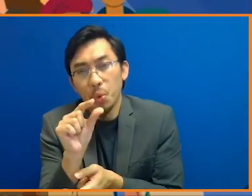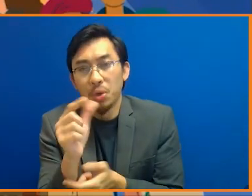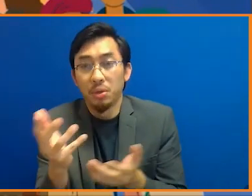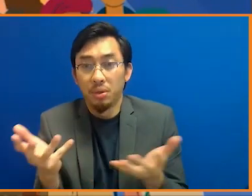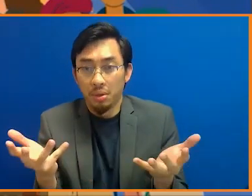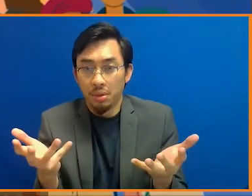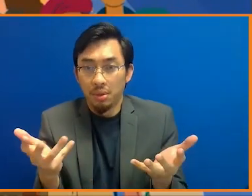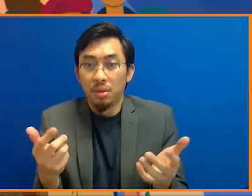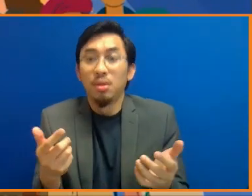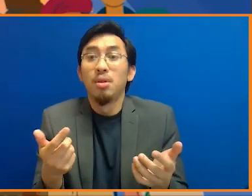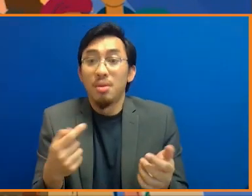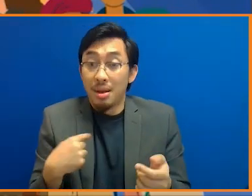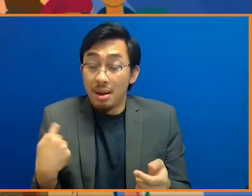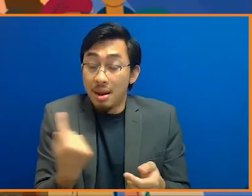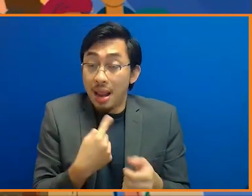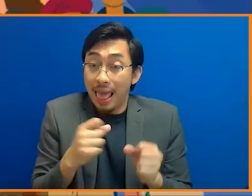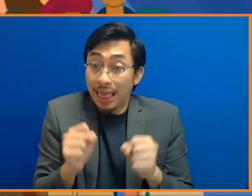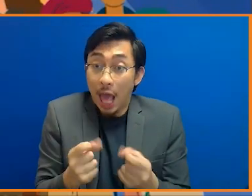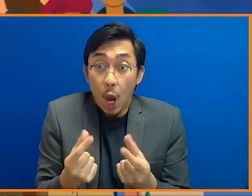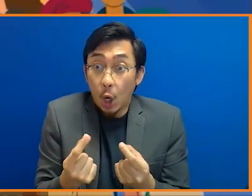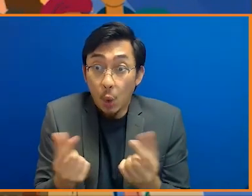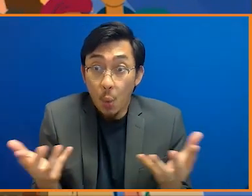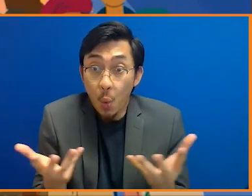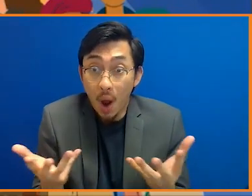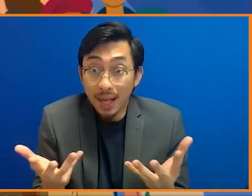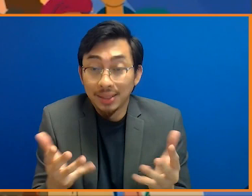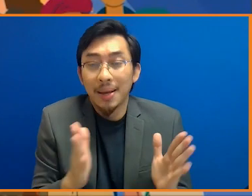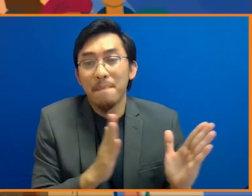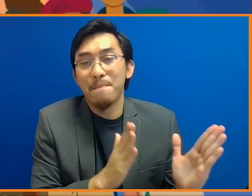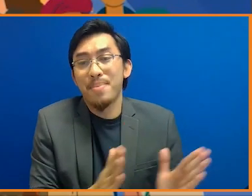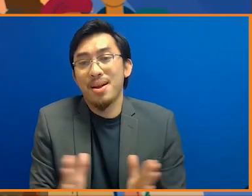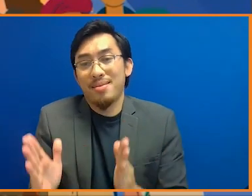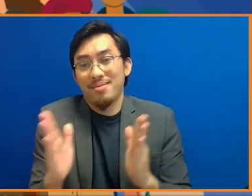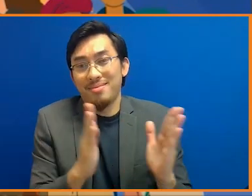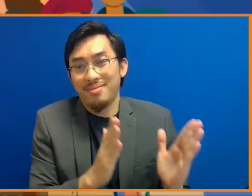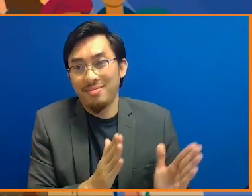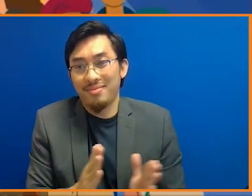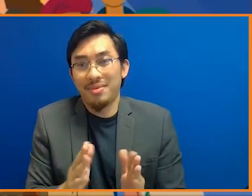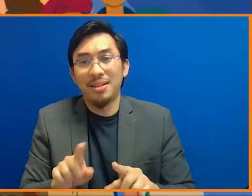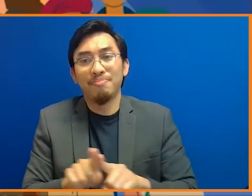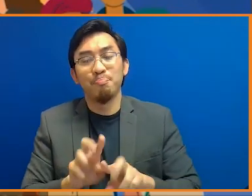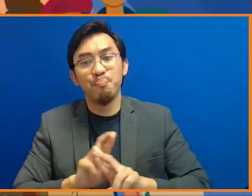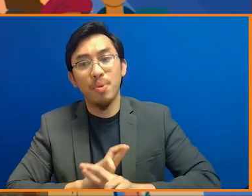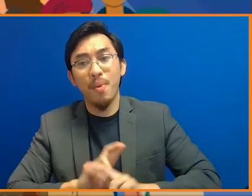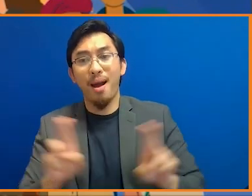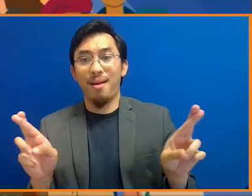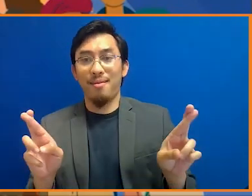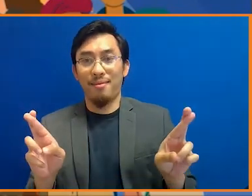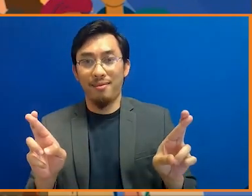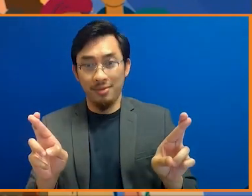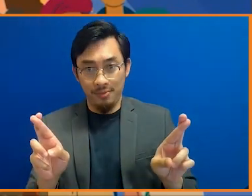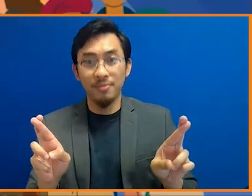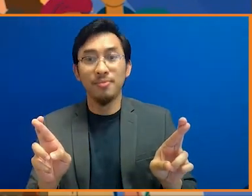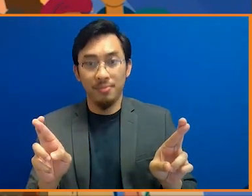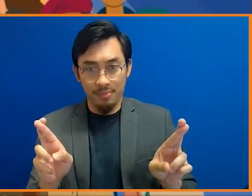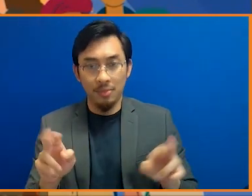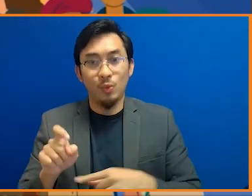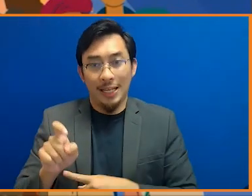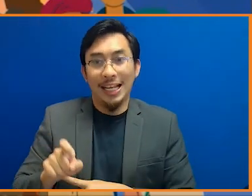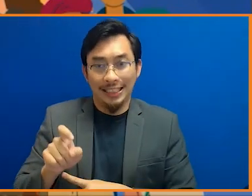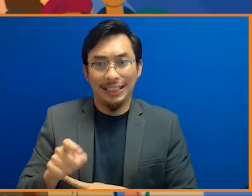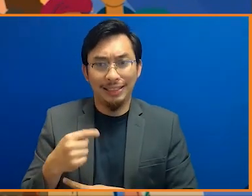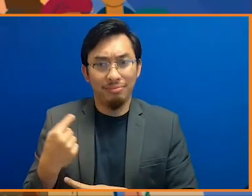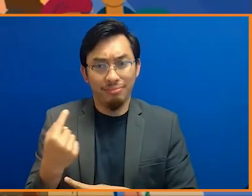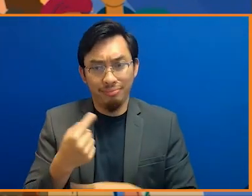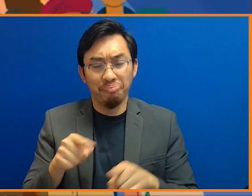disaster. What we can do is be prepared. That the keywords for that. That's the idea why we